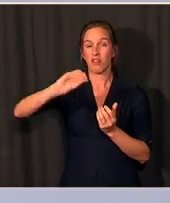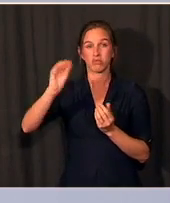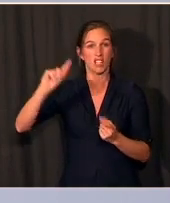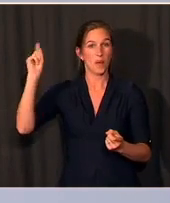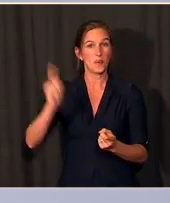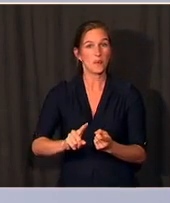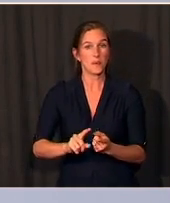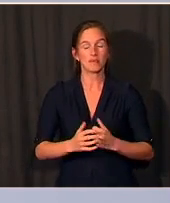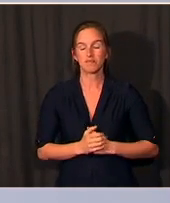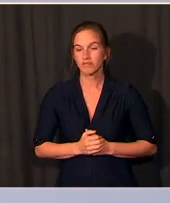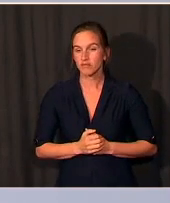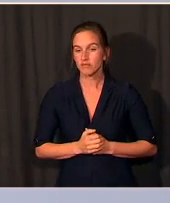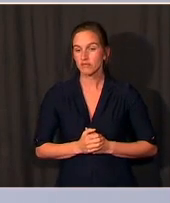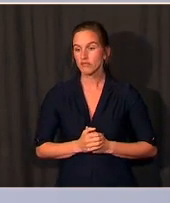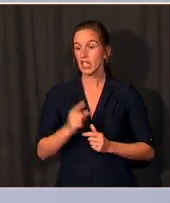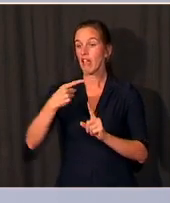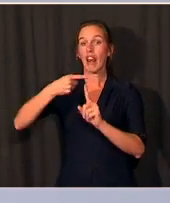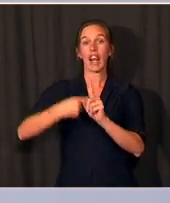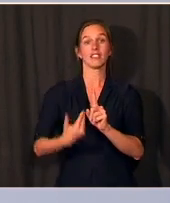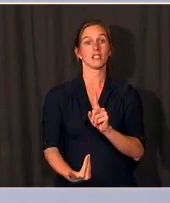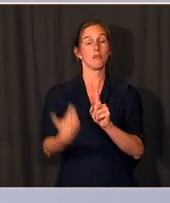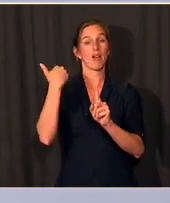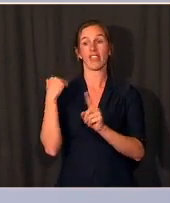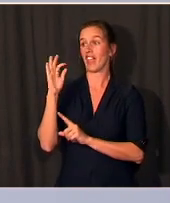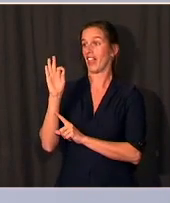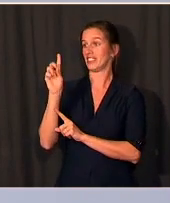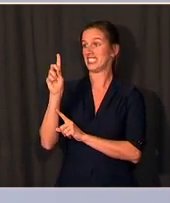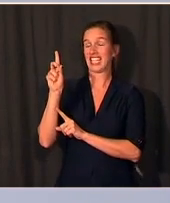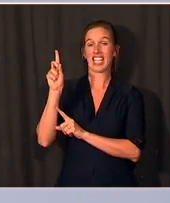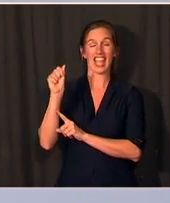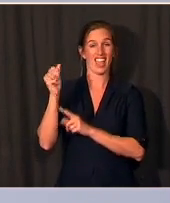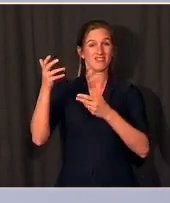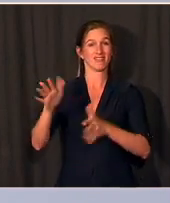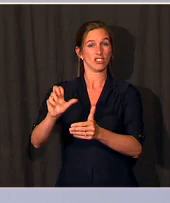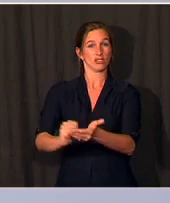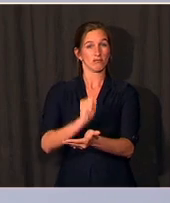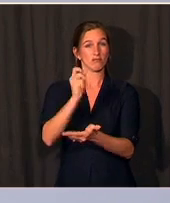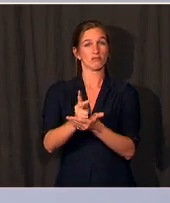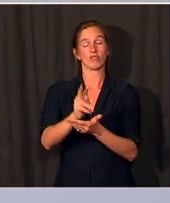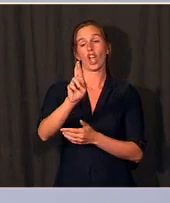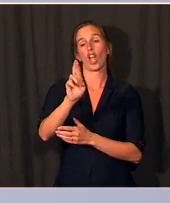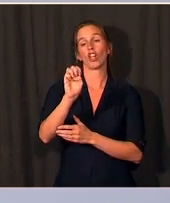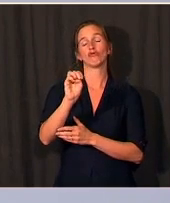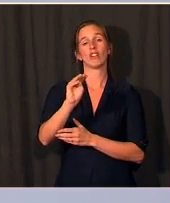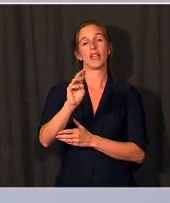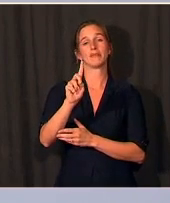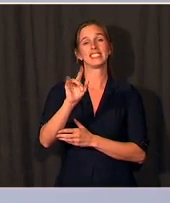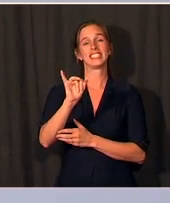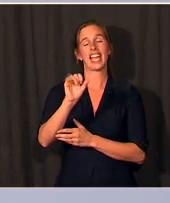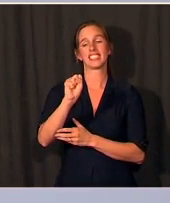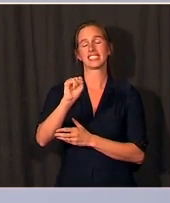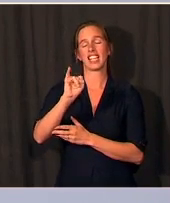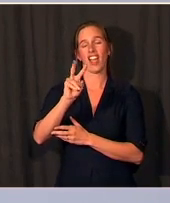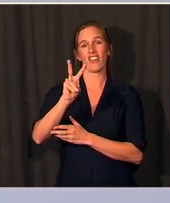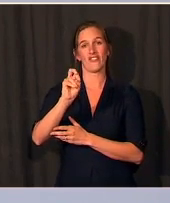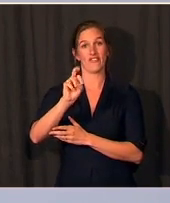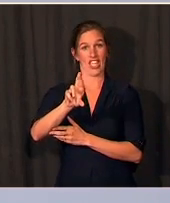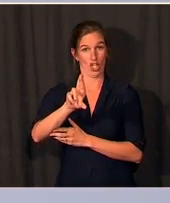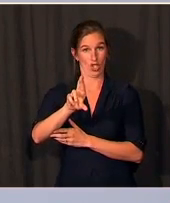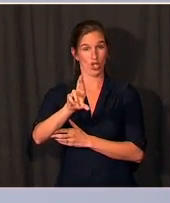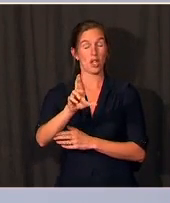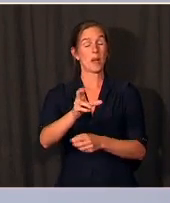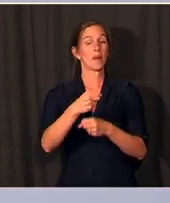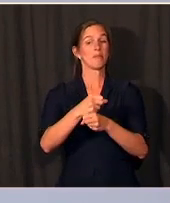FDA approved remdesivir, and we've secured enough remdesivir to treat 850,000 patients.